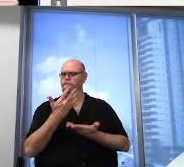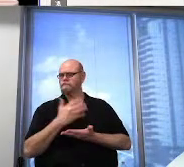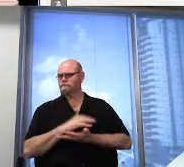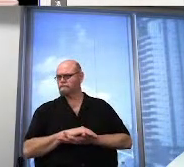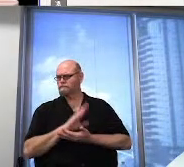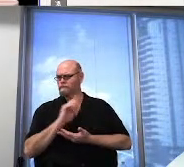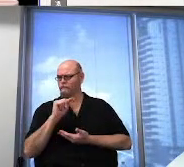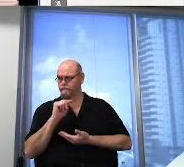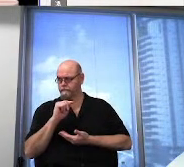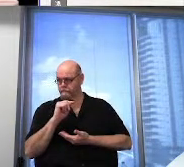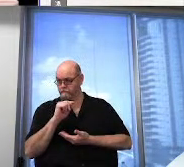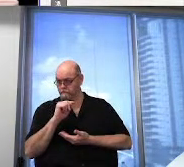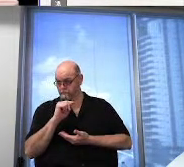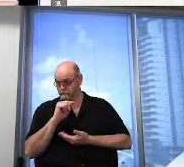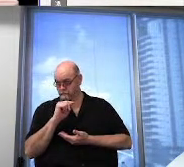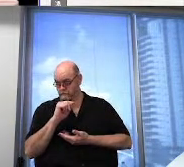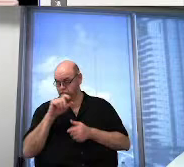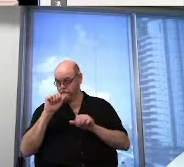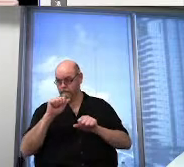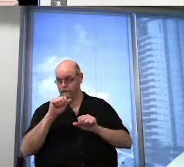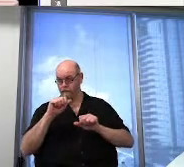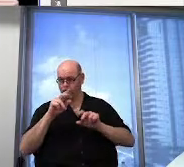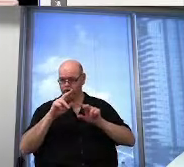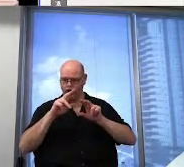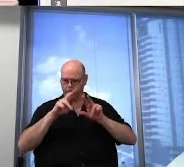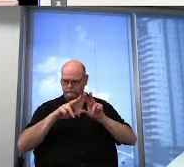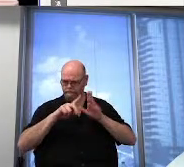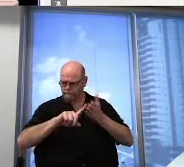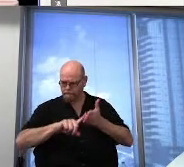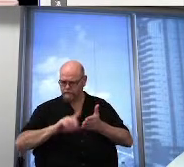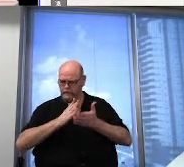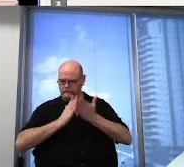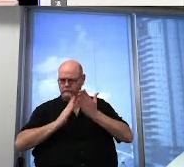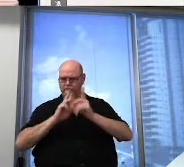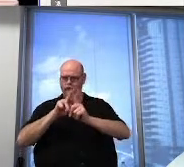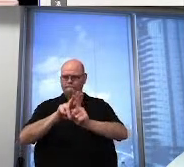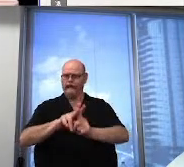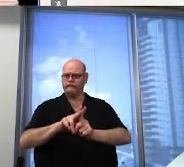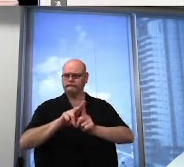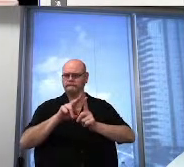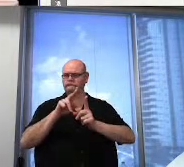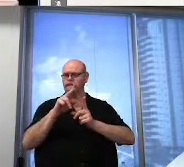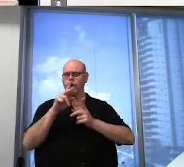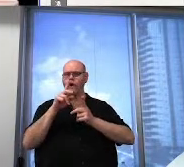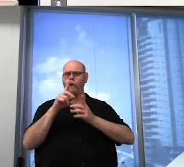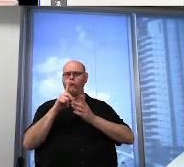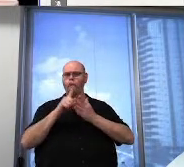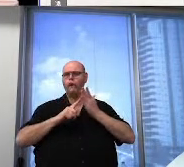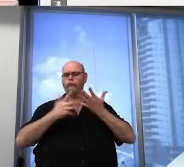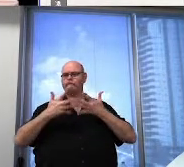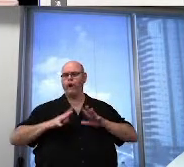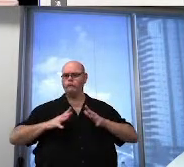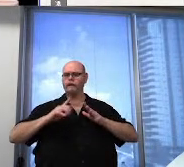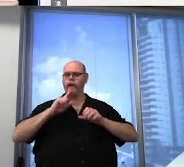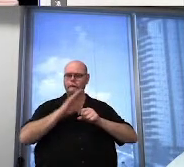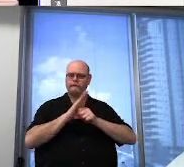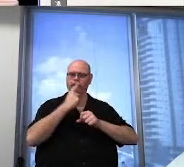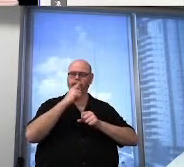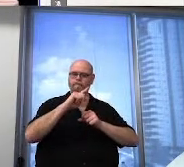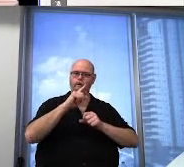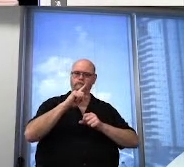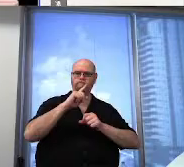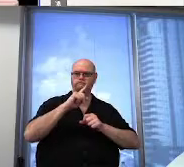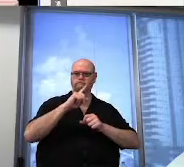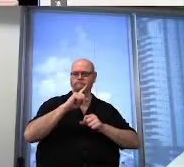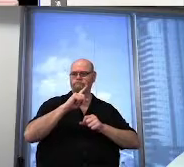close, I could say. But we can look at some of our filings against some of what is obligated to confirm